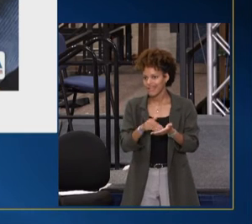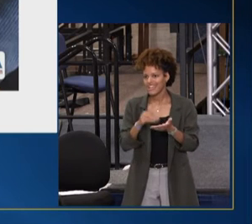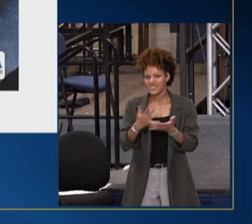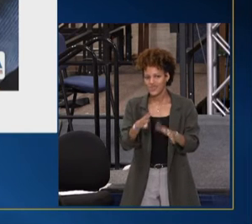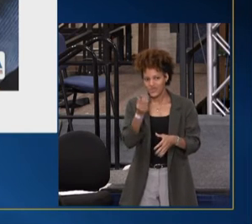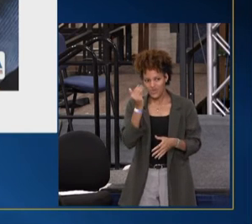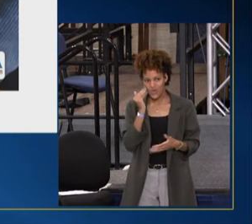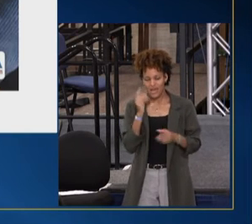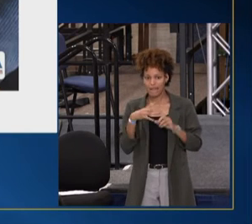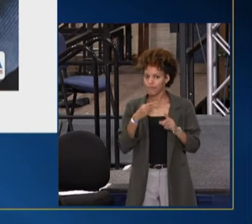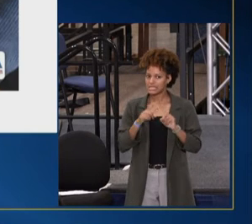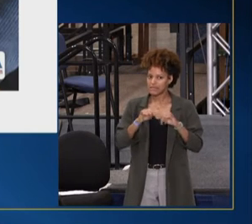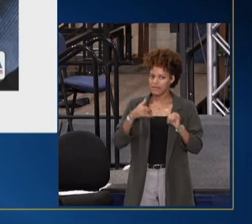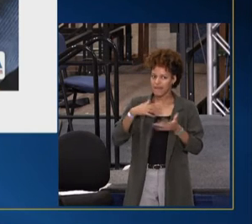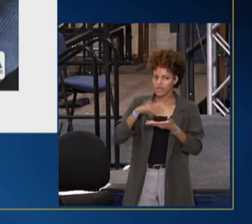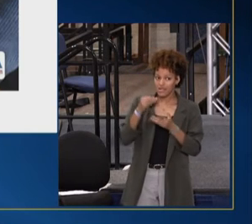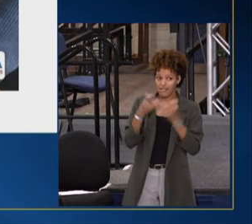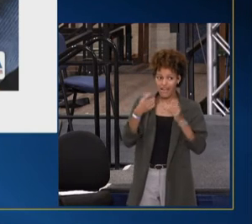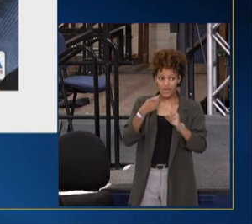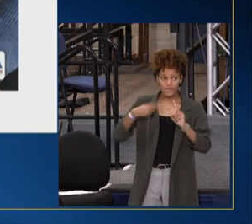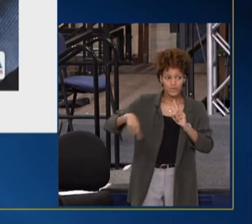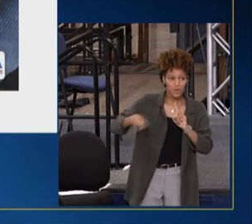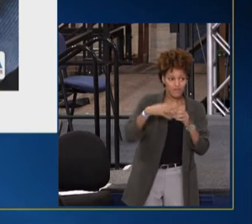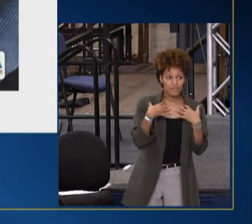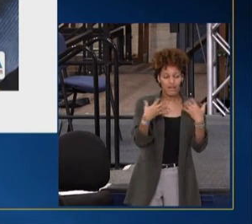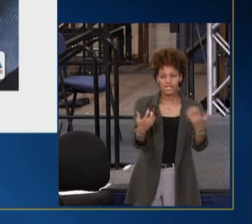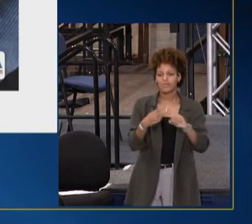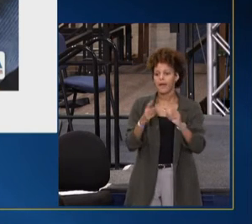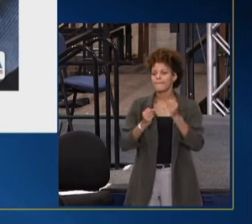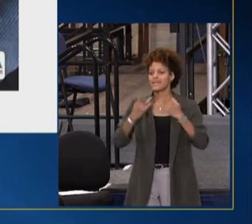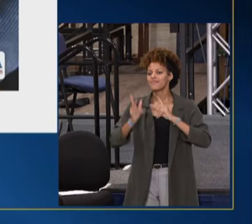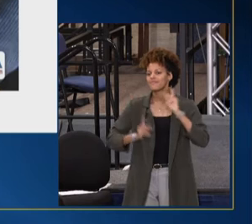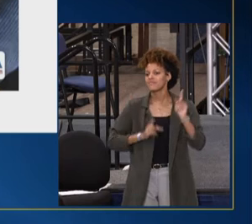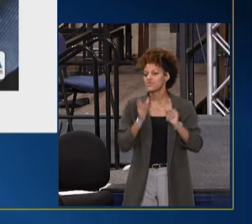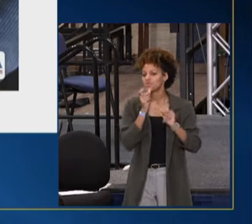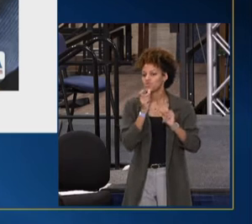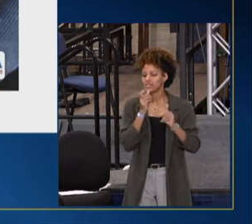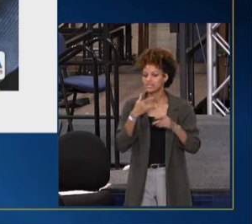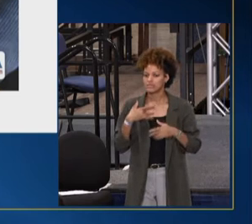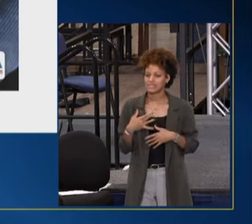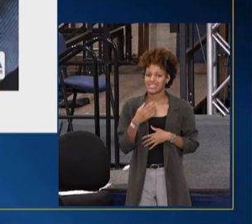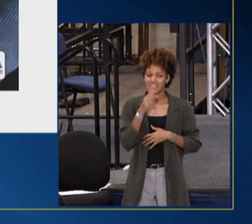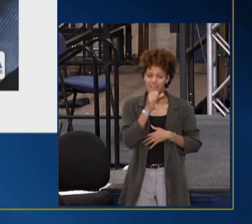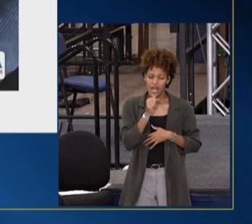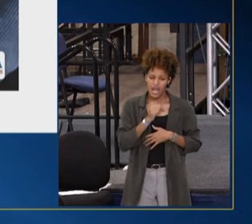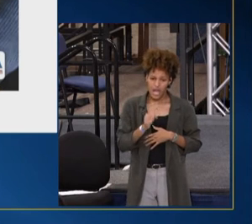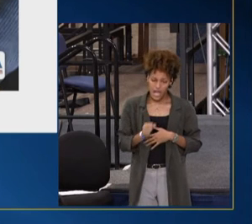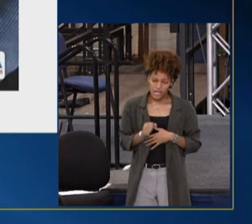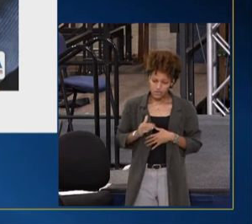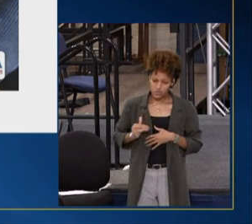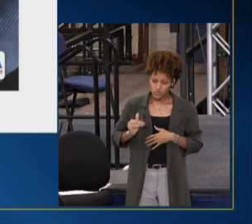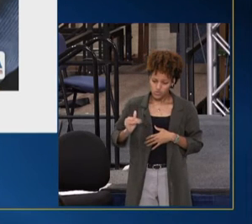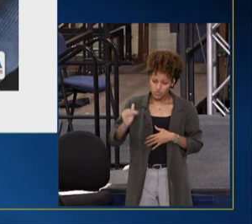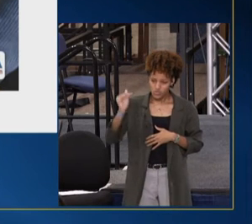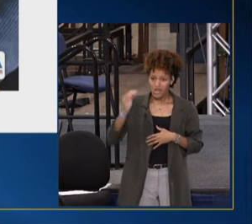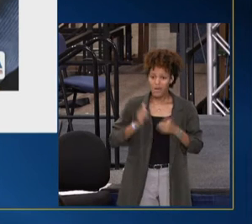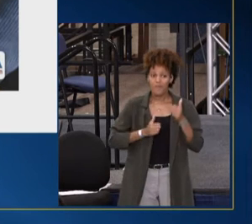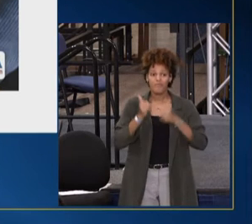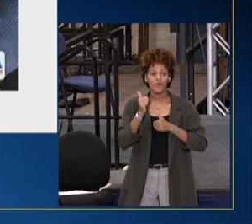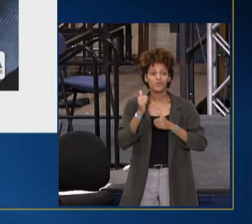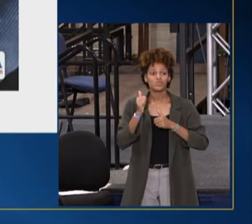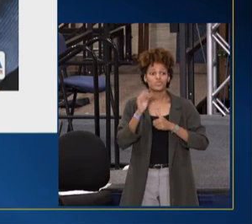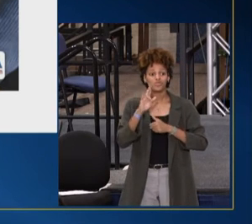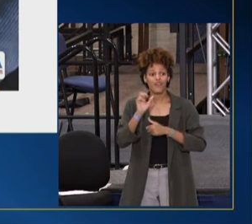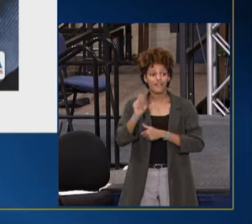learned from so many of you. But for many people who are aging, you know, more than half of our Ryan White clients are over the age of